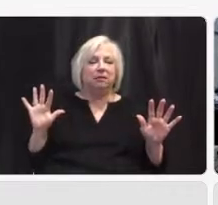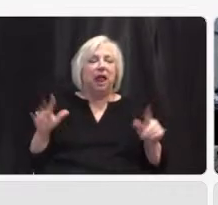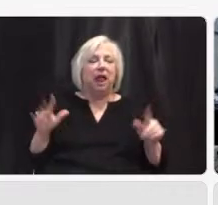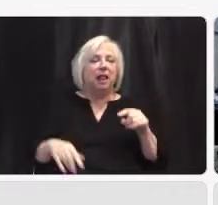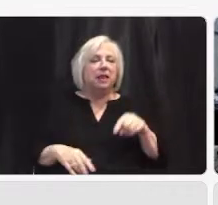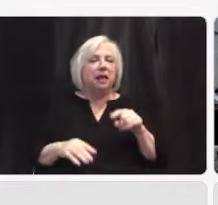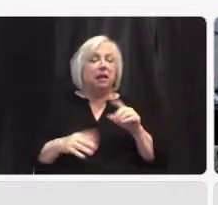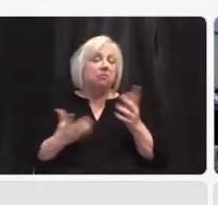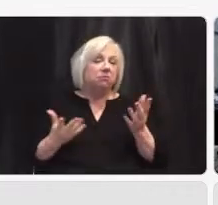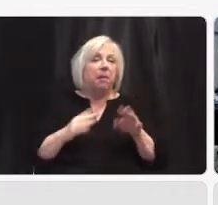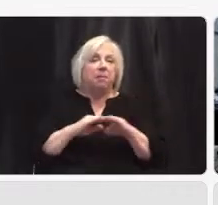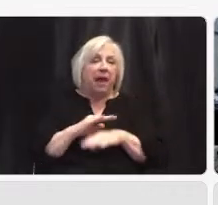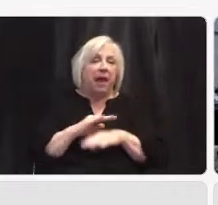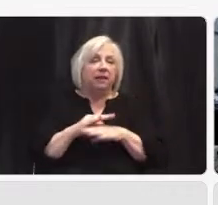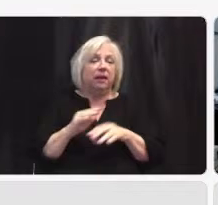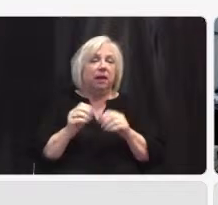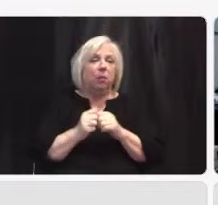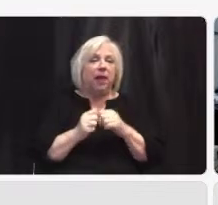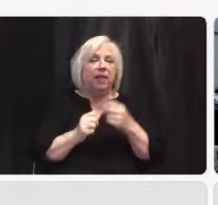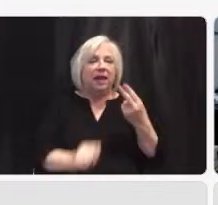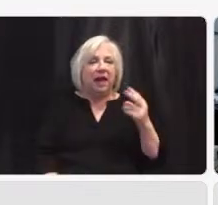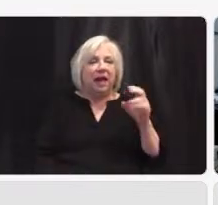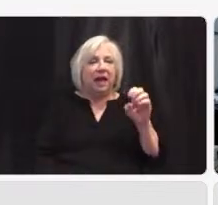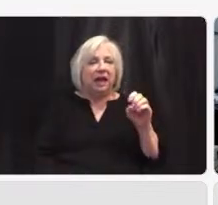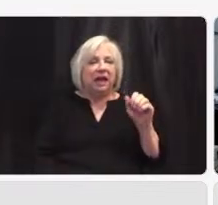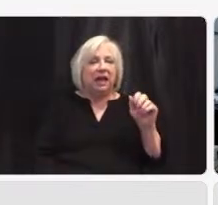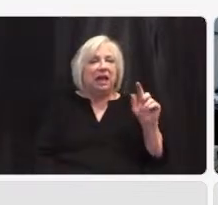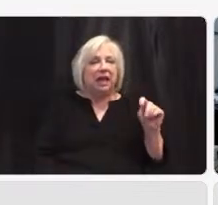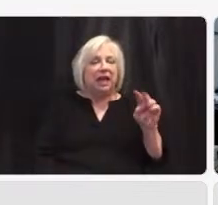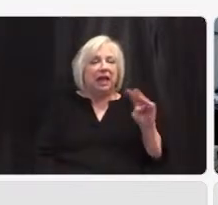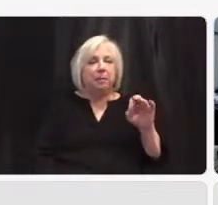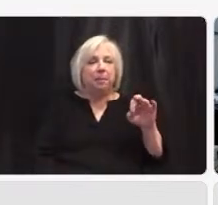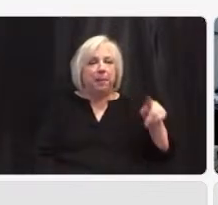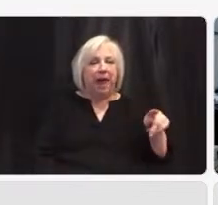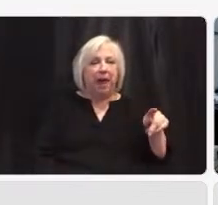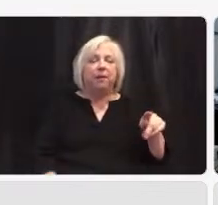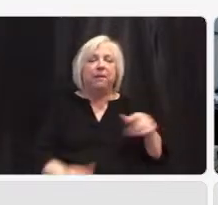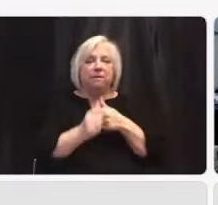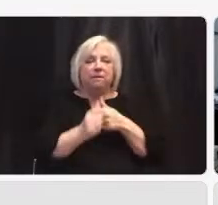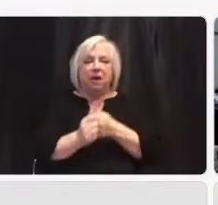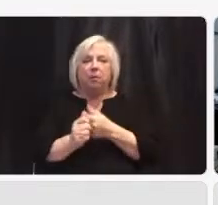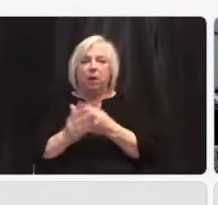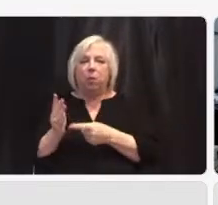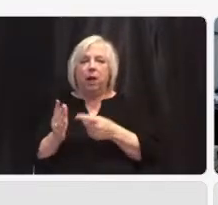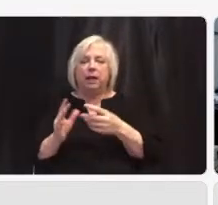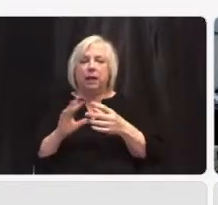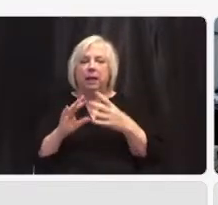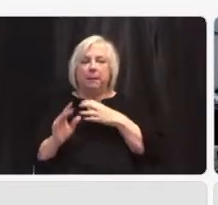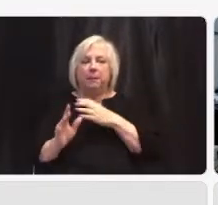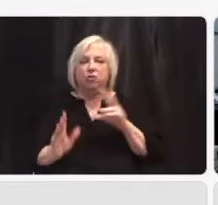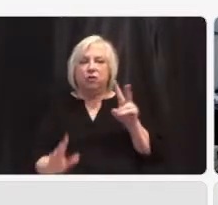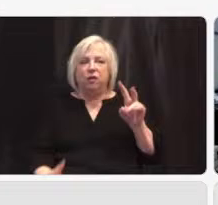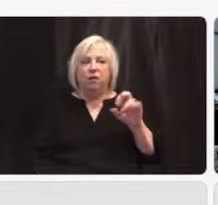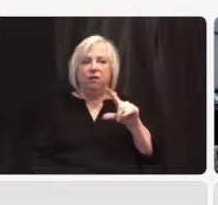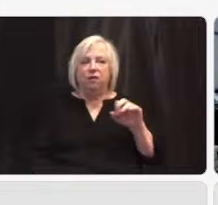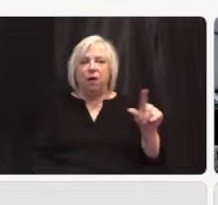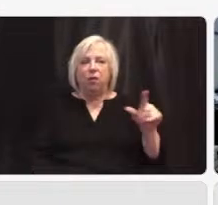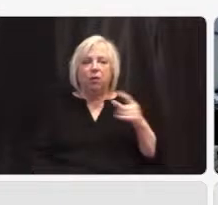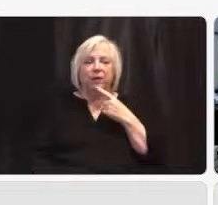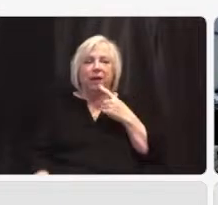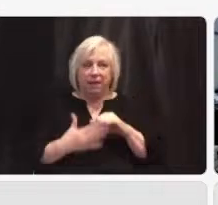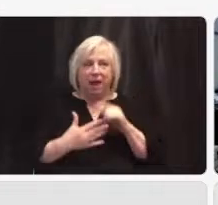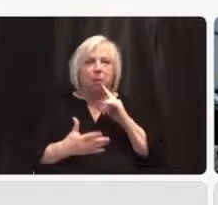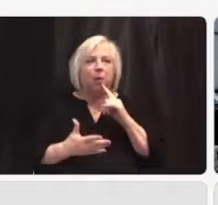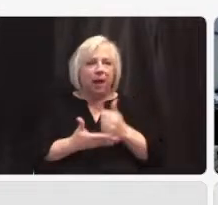basically with the heat map, just going off of what Commissioner Vogel said, that would help out a lot, because today we